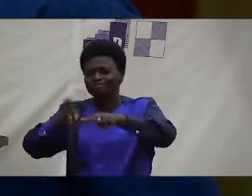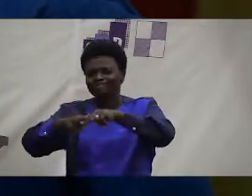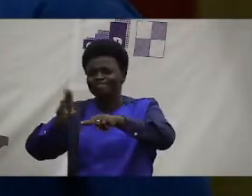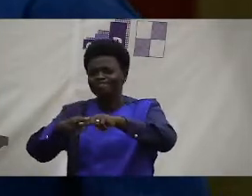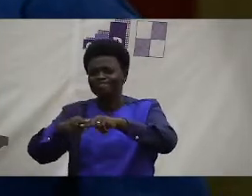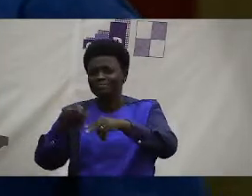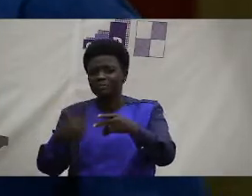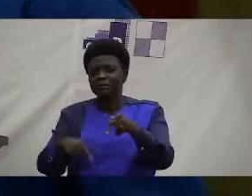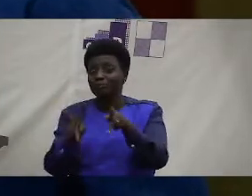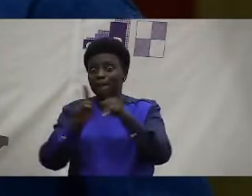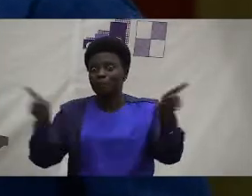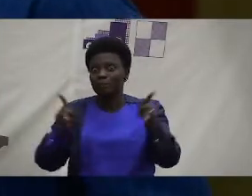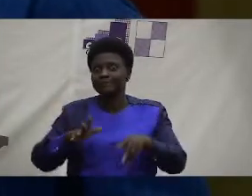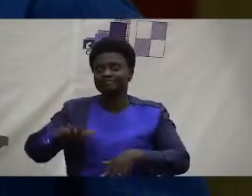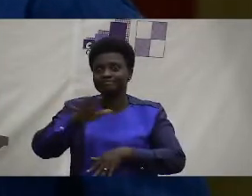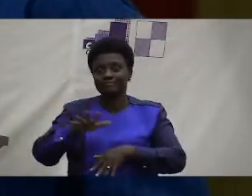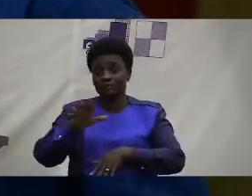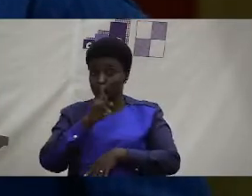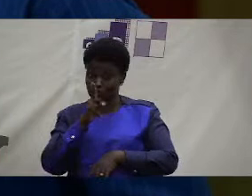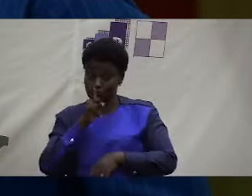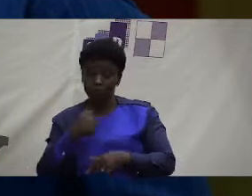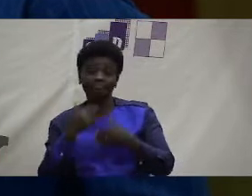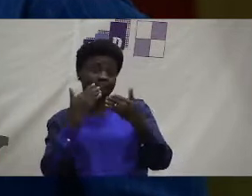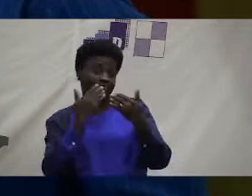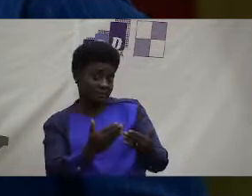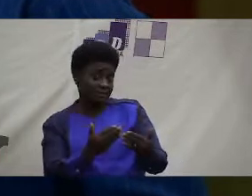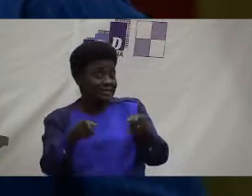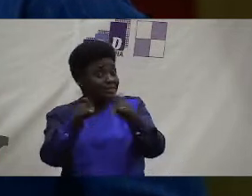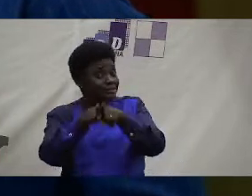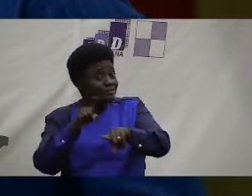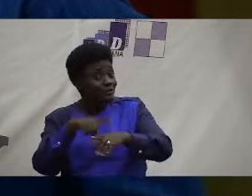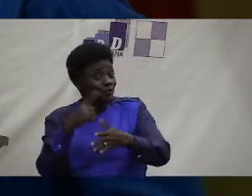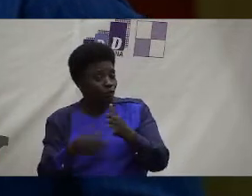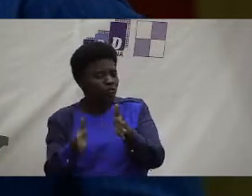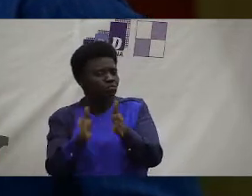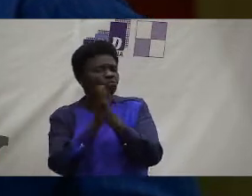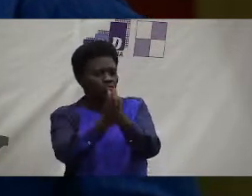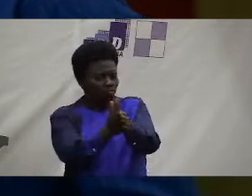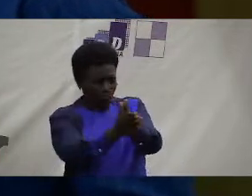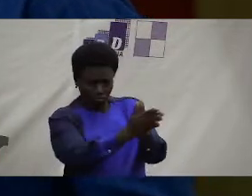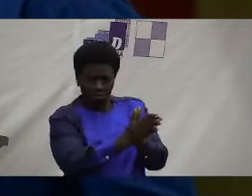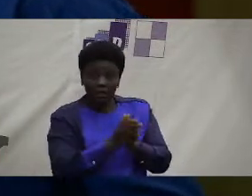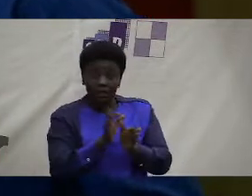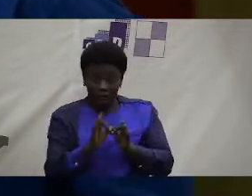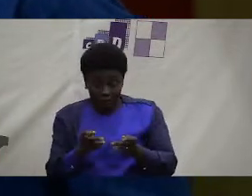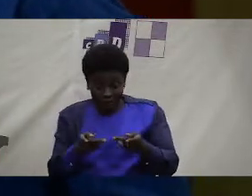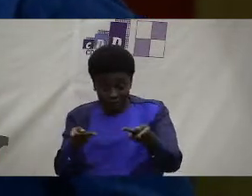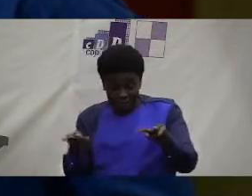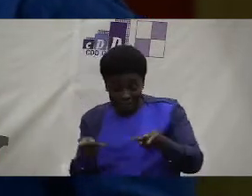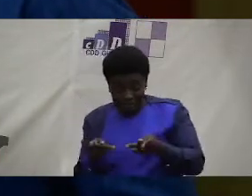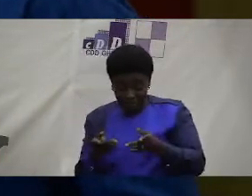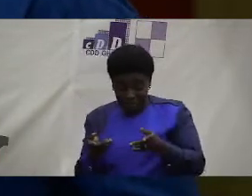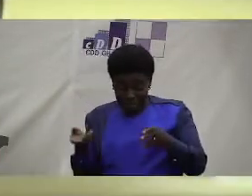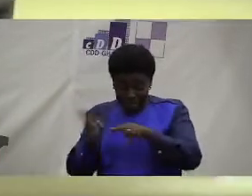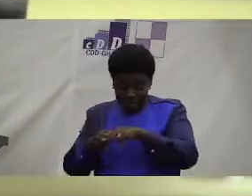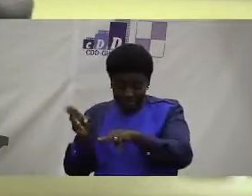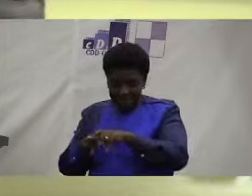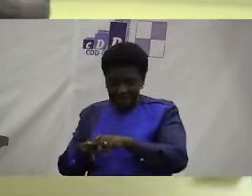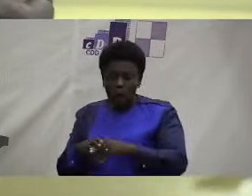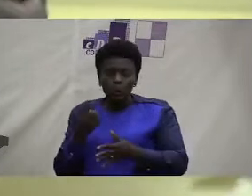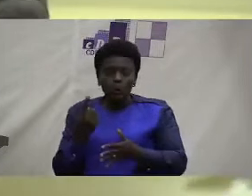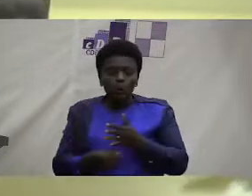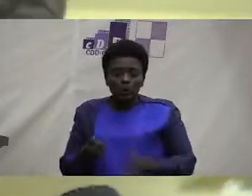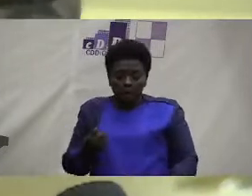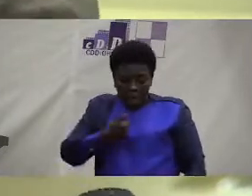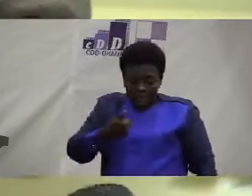space. Notwithstanding, I also want us to ask ourselves, if the space is increased, what are we doing ourselves